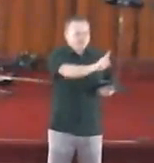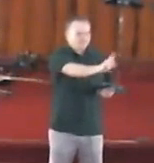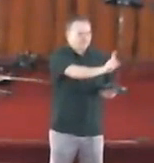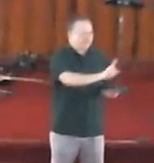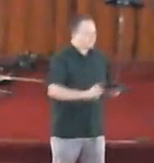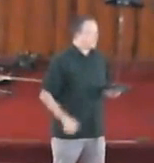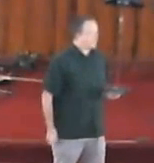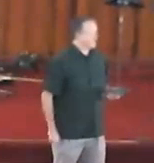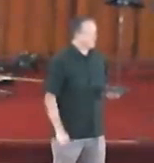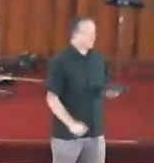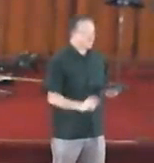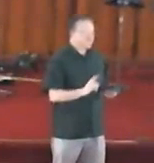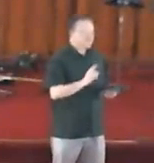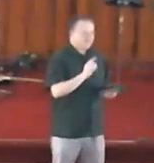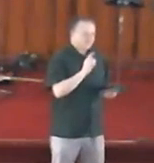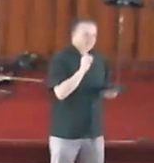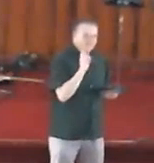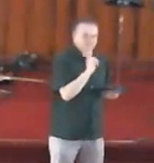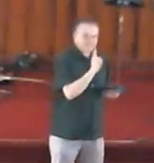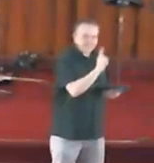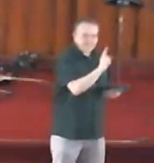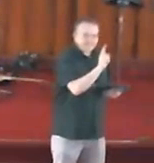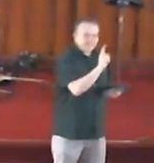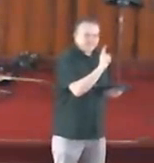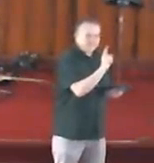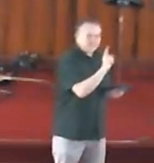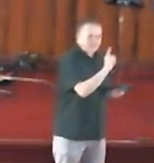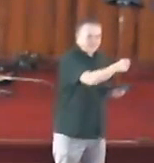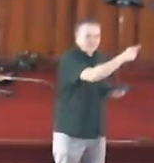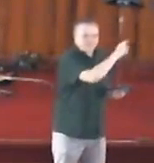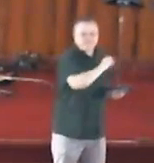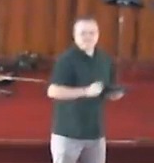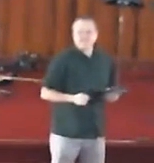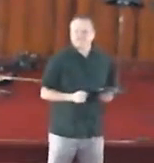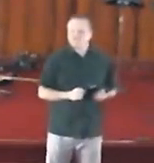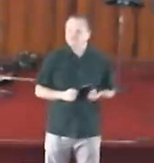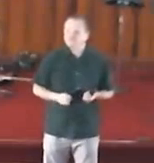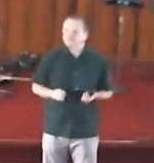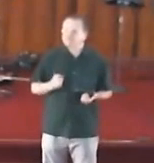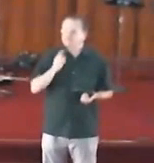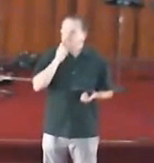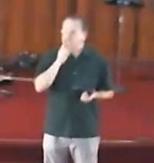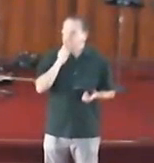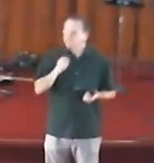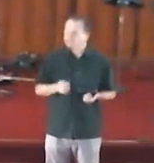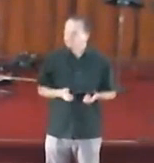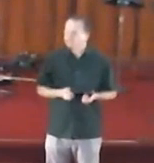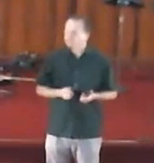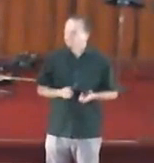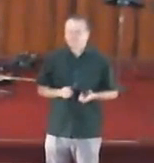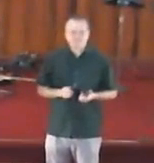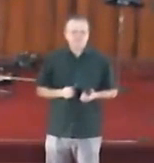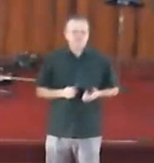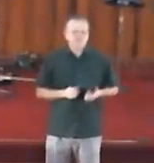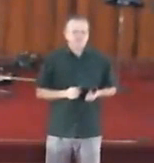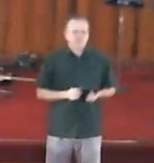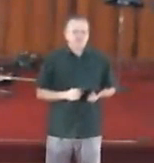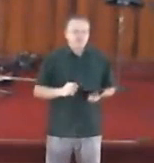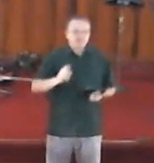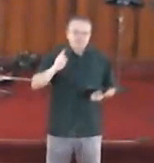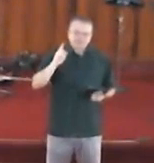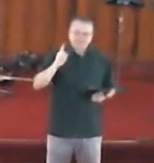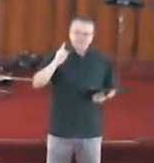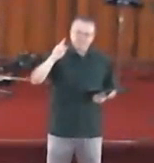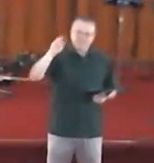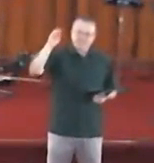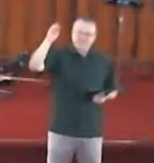eso no es suficiente para decir que es cristiano. But that's not enough to call someone a Christian.